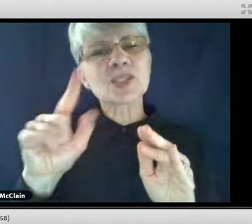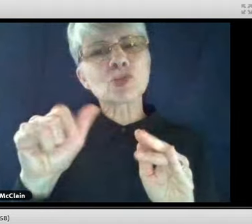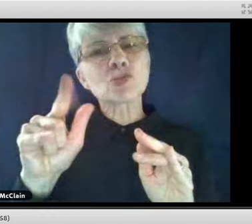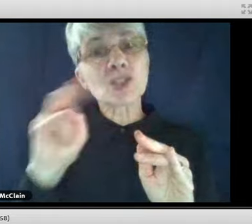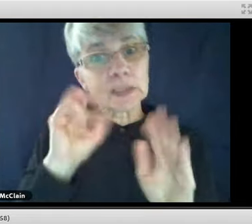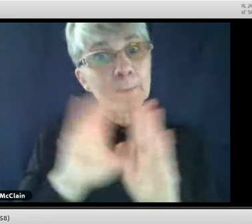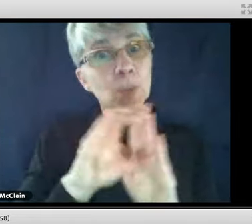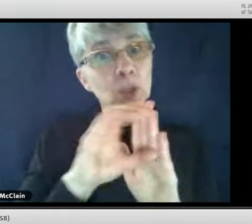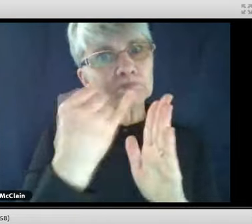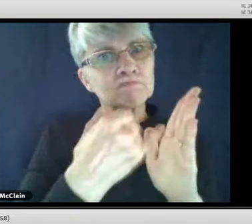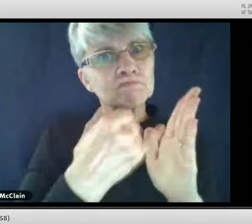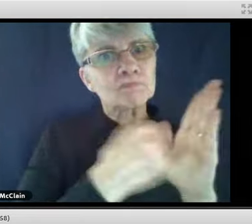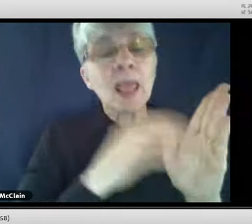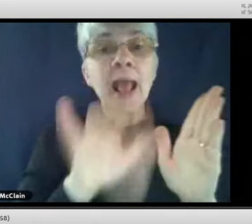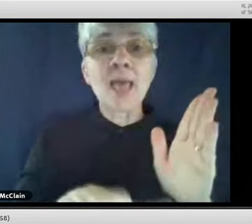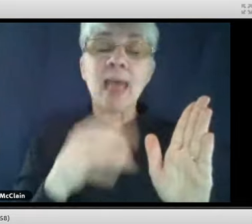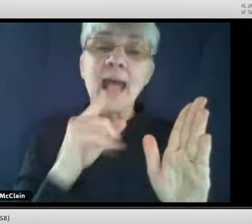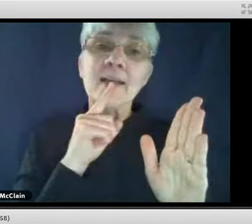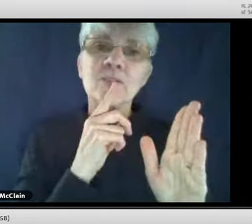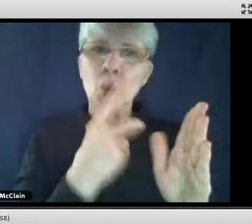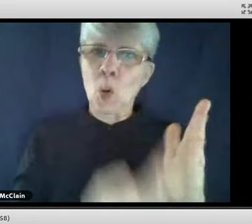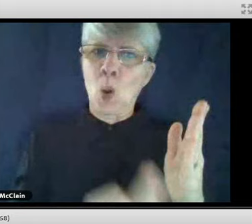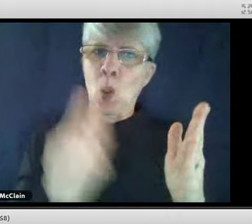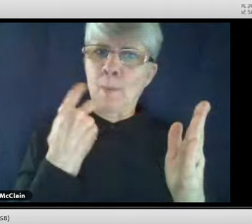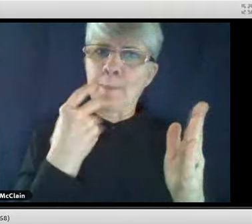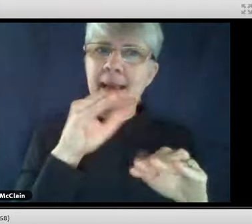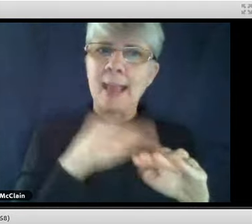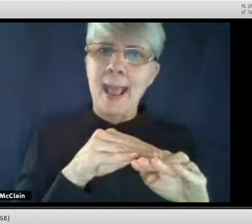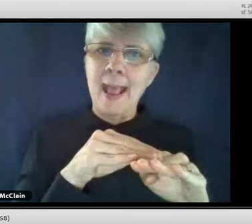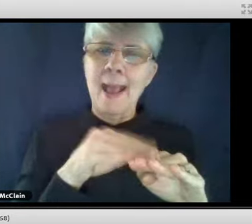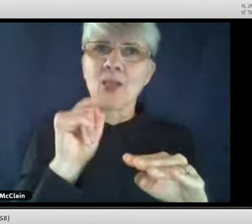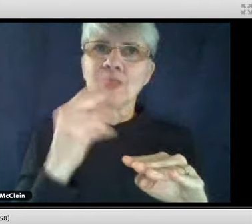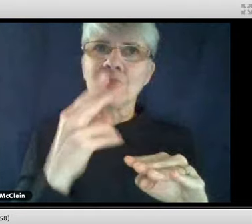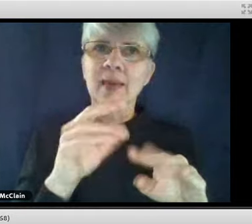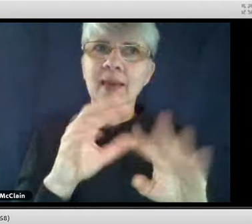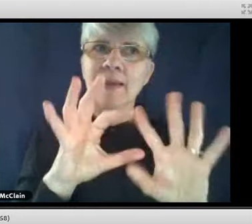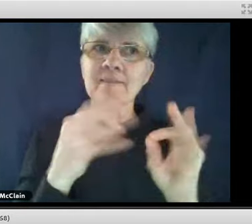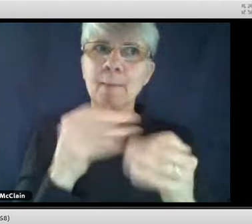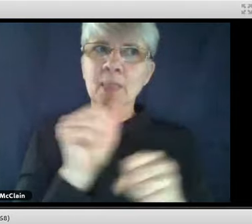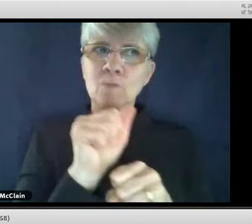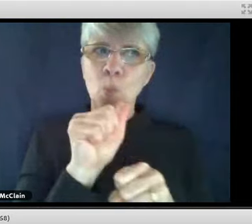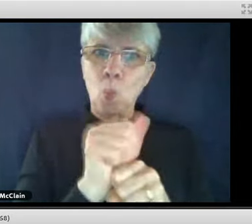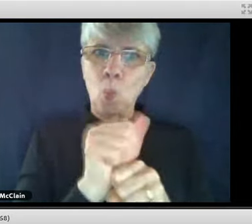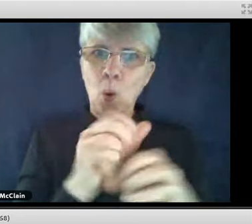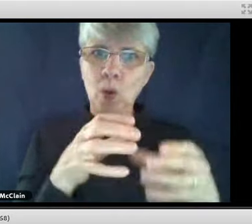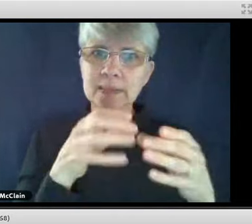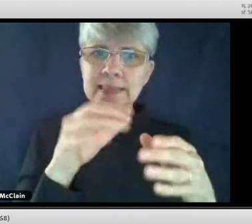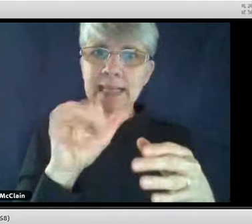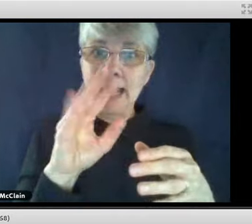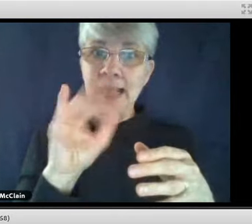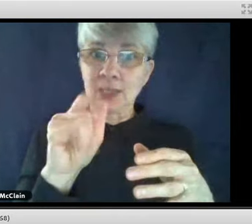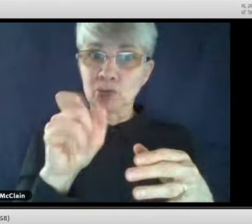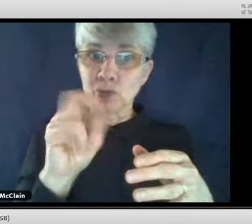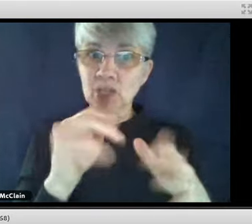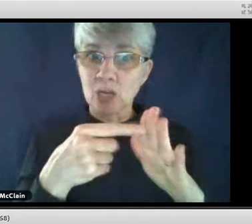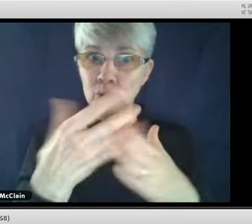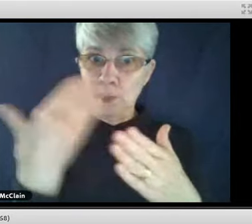Yeah. And that, if we look back at the family of works illustration I showed you all